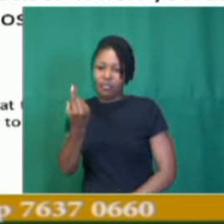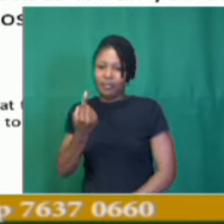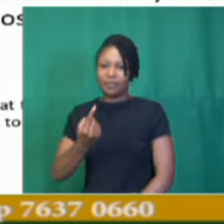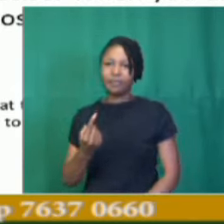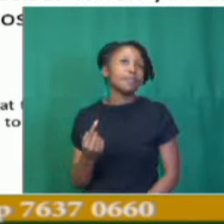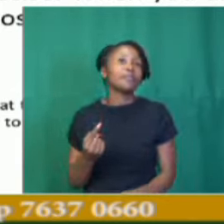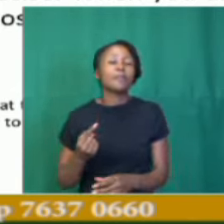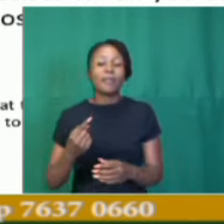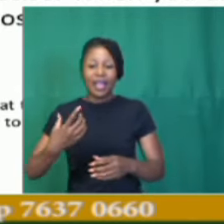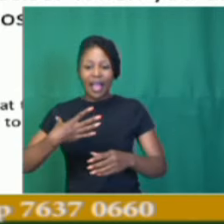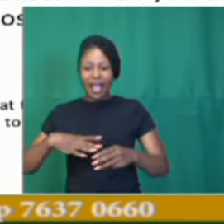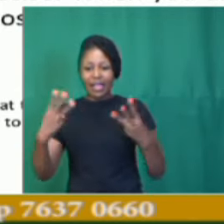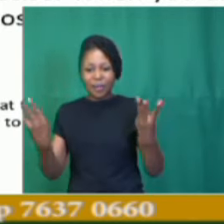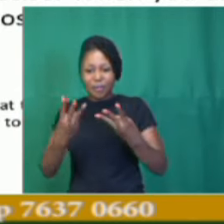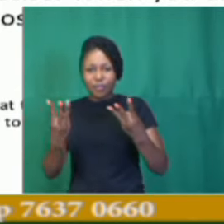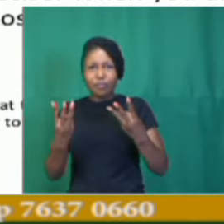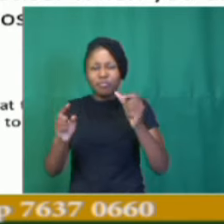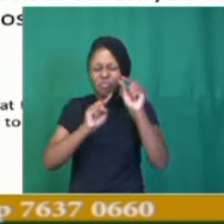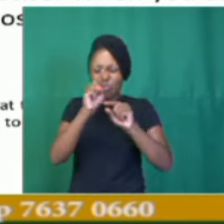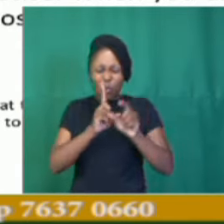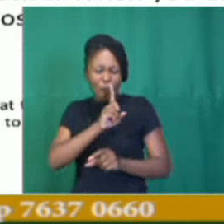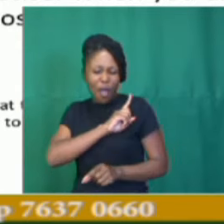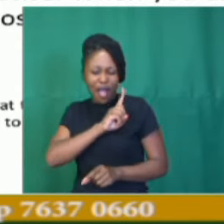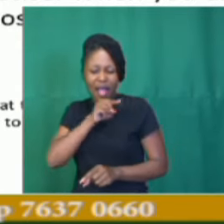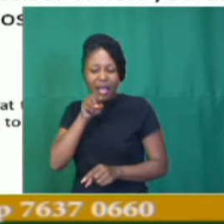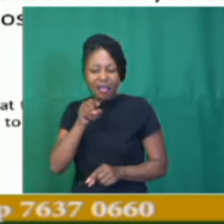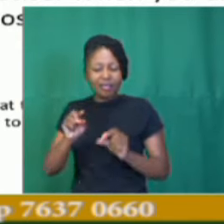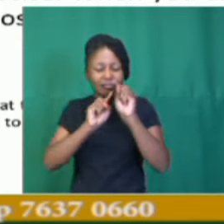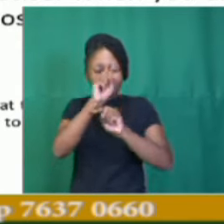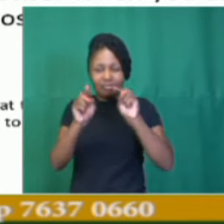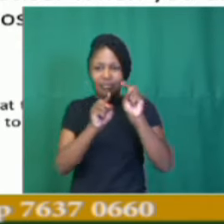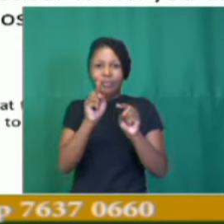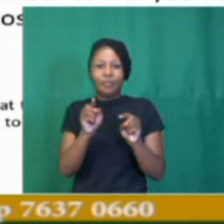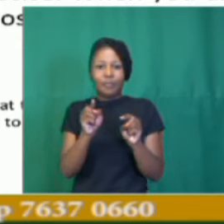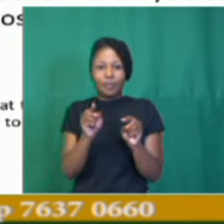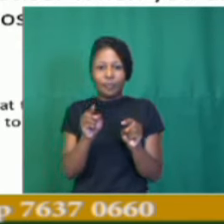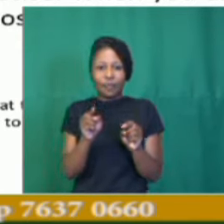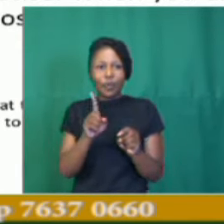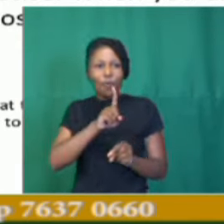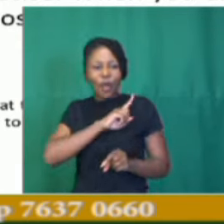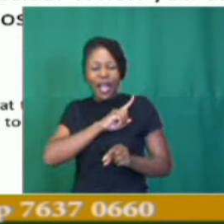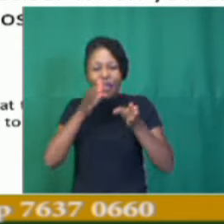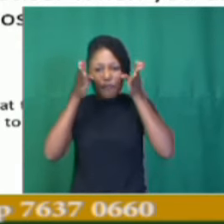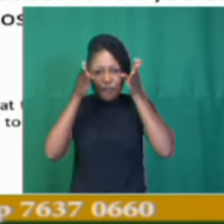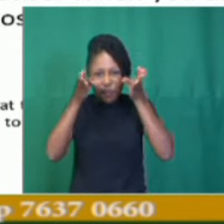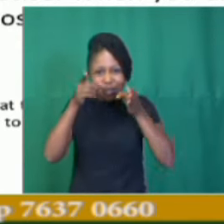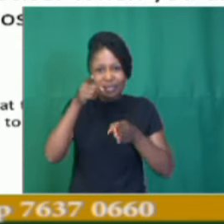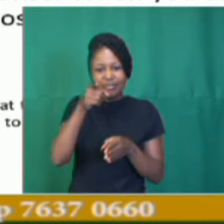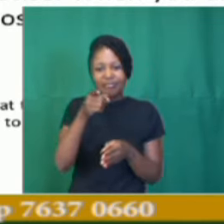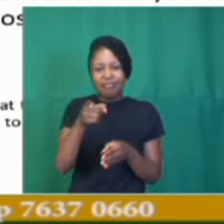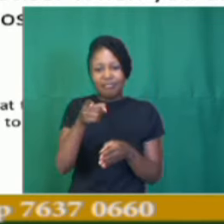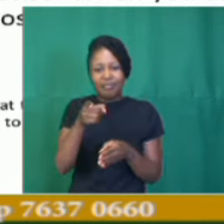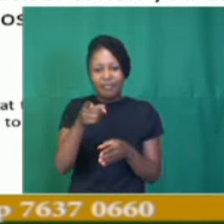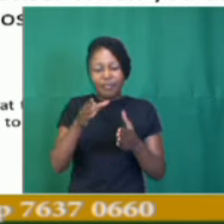Others may ask themselves, why the question? The question, you need to focus on it because this is what will lead